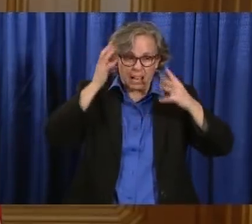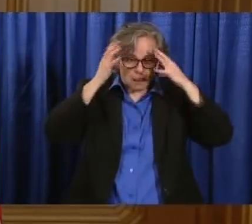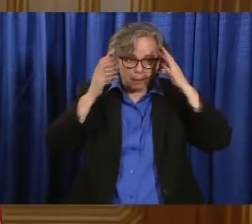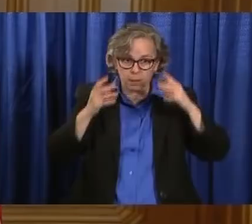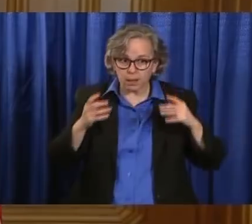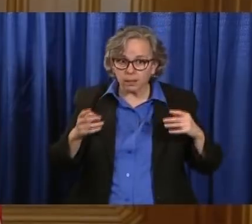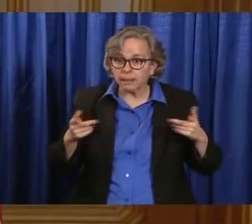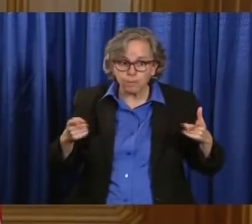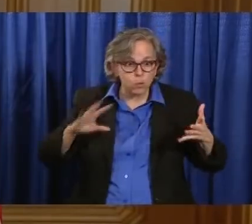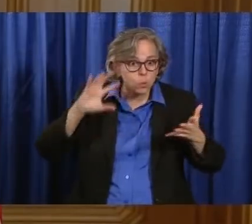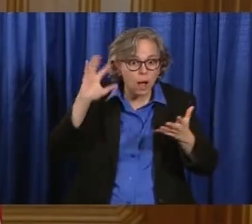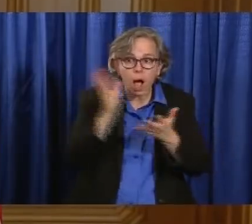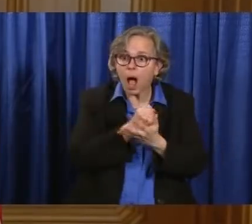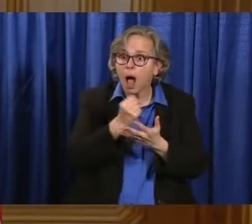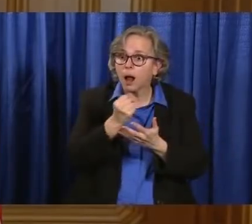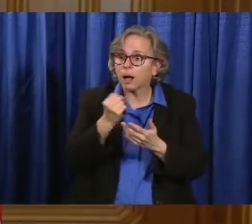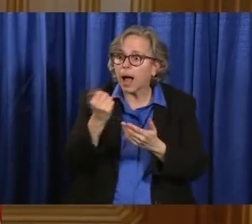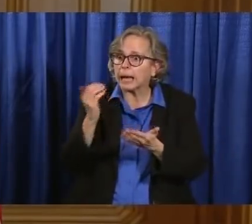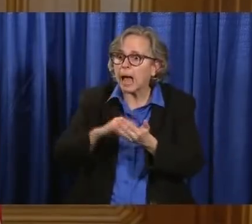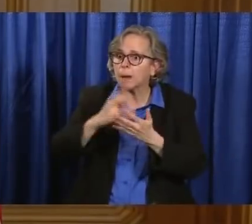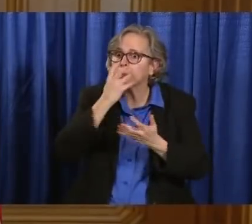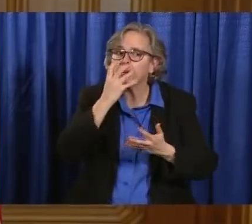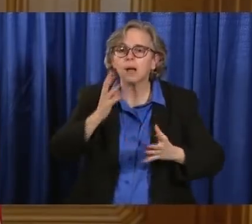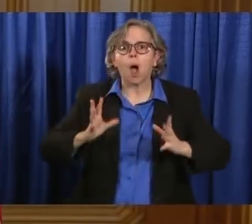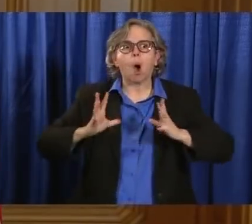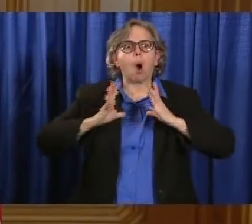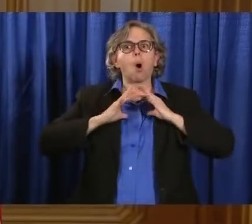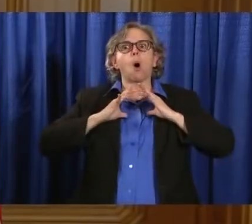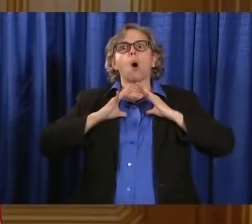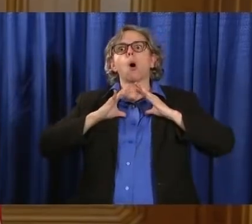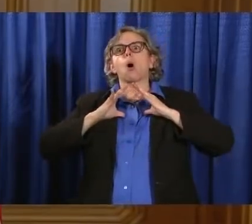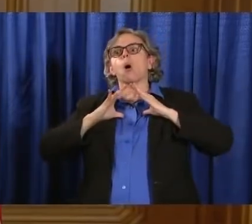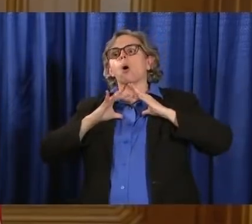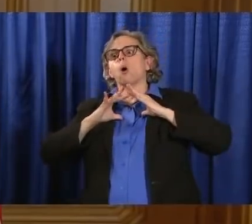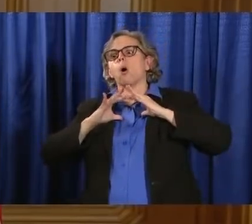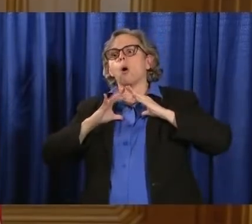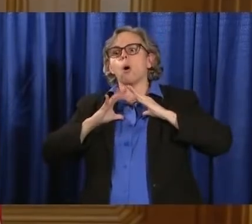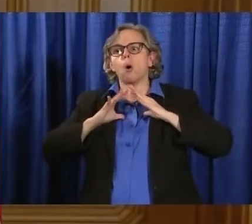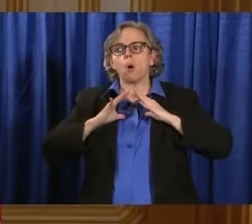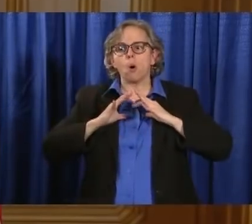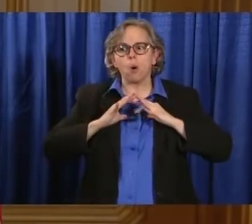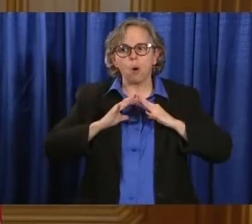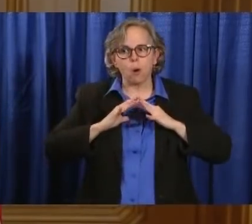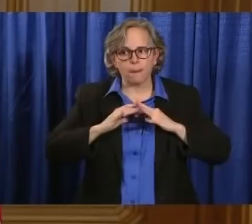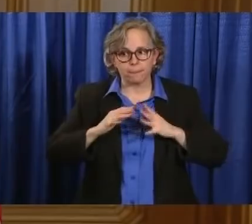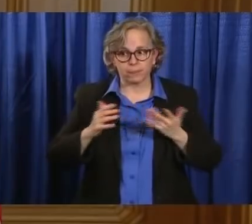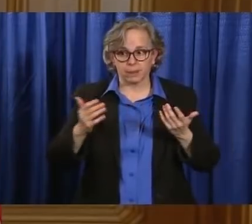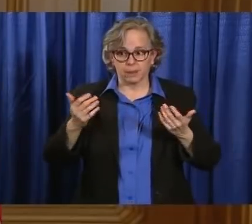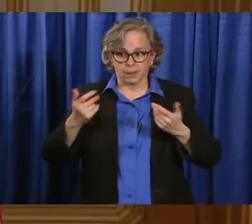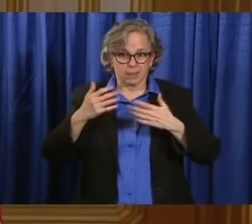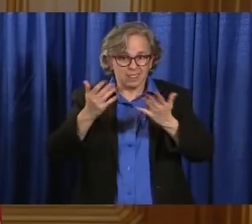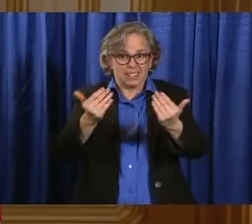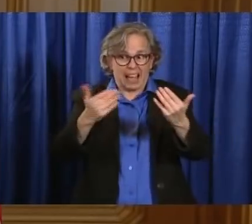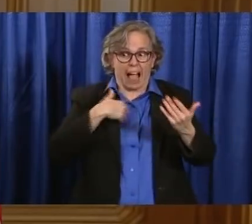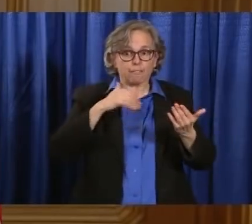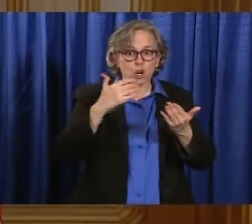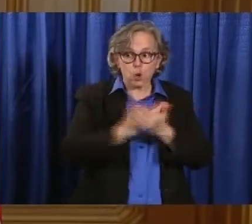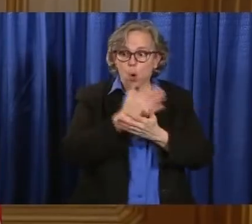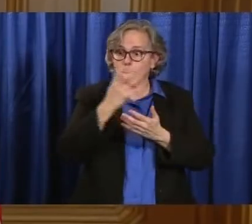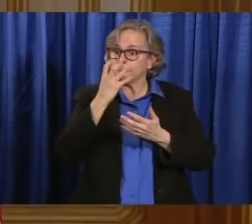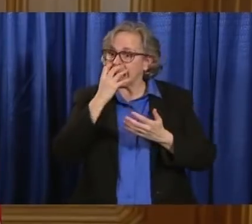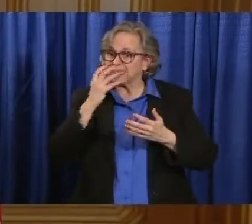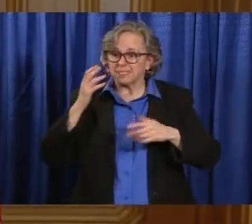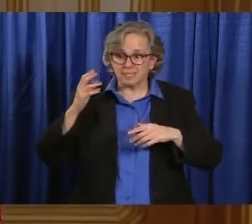recycle these, that's certainly adds to what our depth is and what our